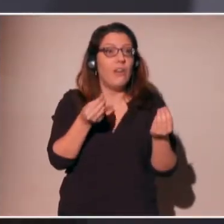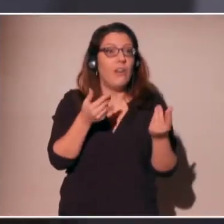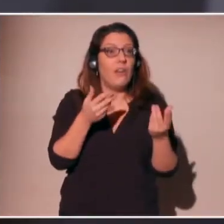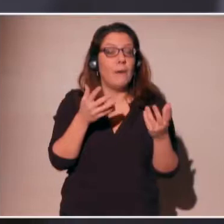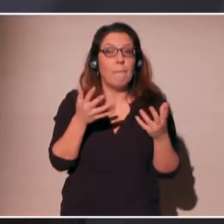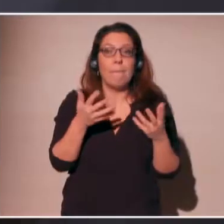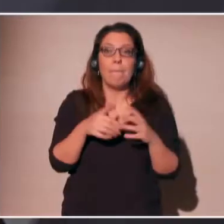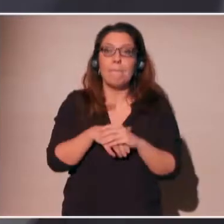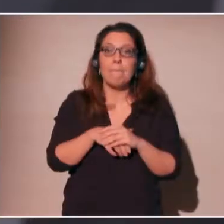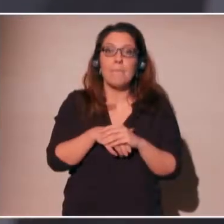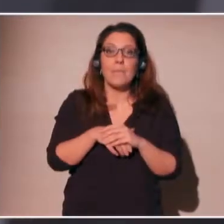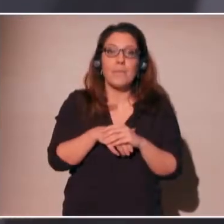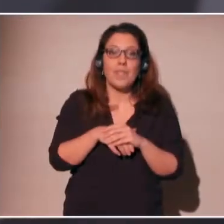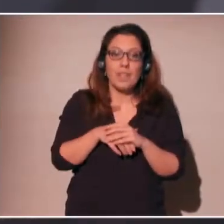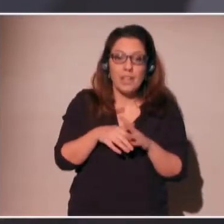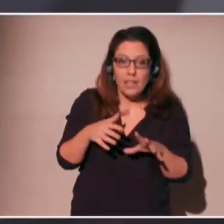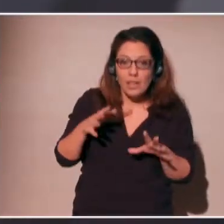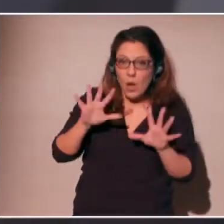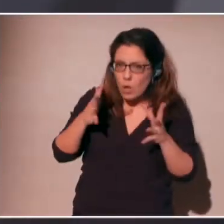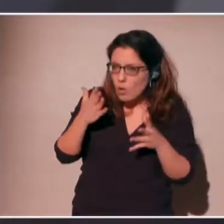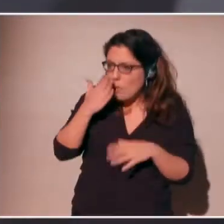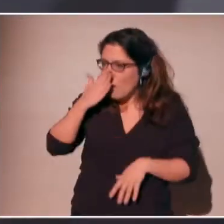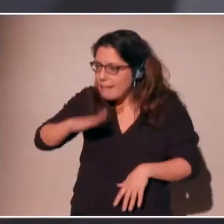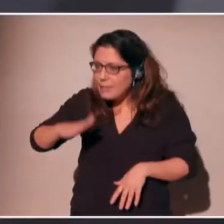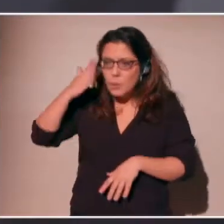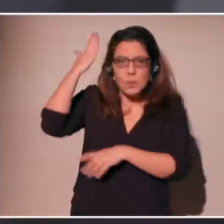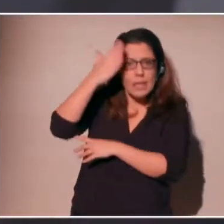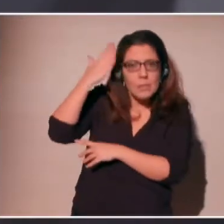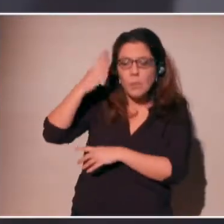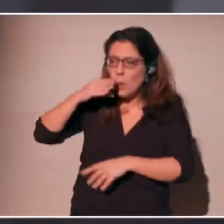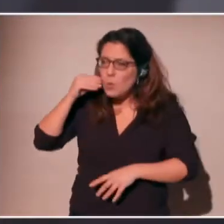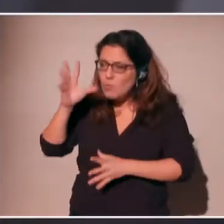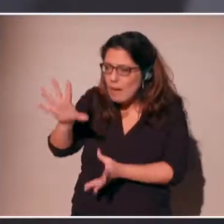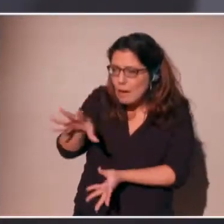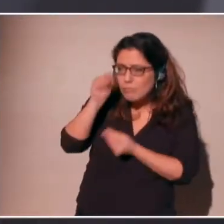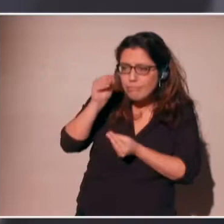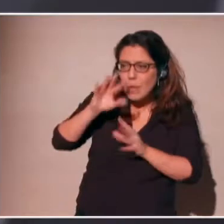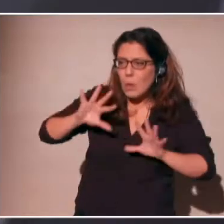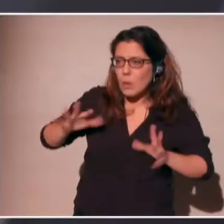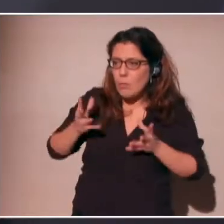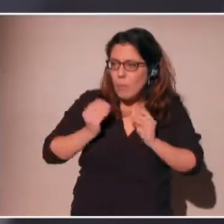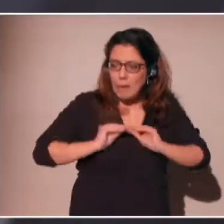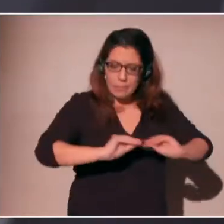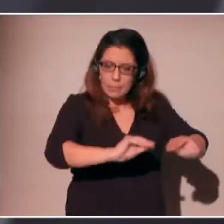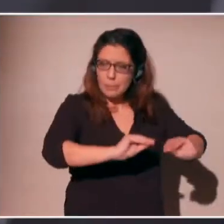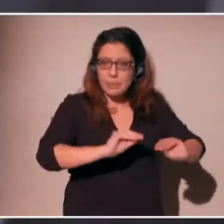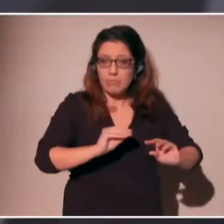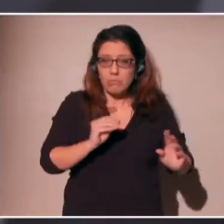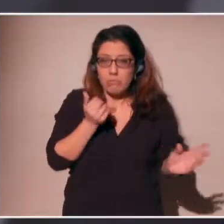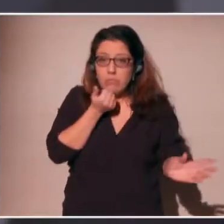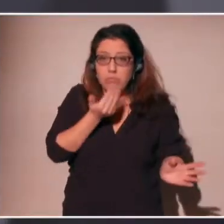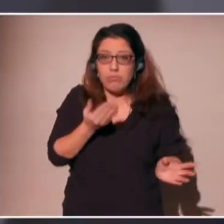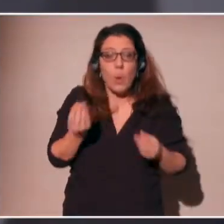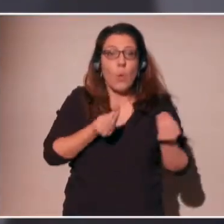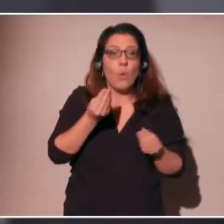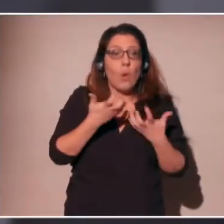case. We don't know how to teach a machine to learn like a human being can or like an animal can. And